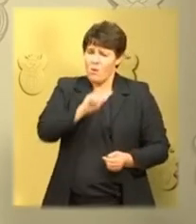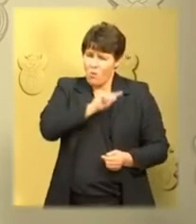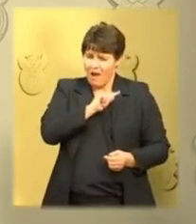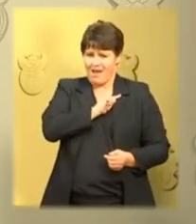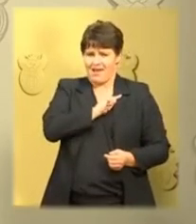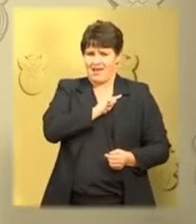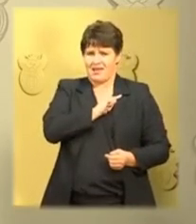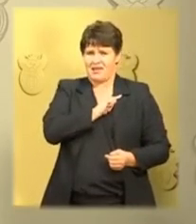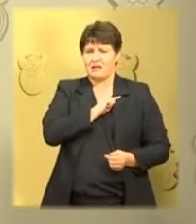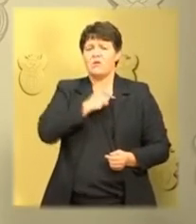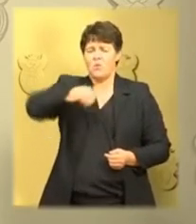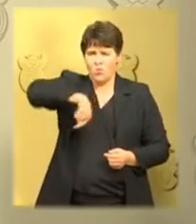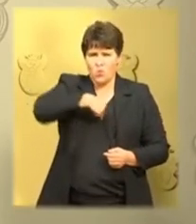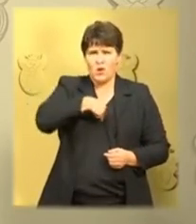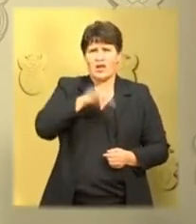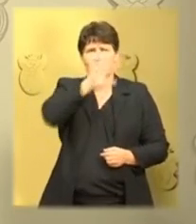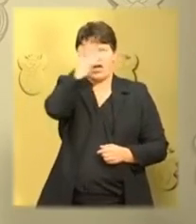lengths to prevent.